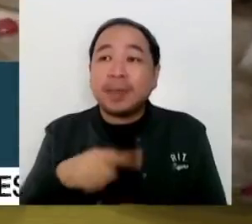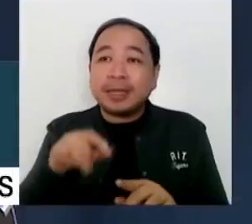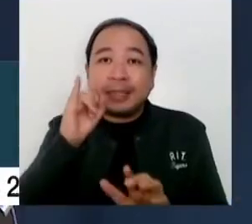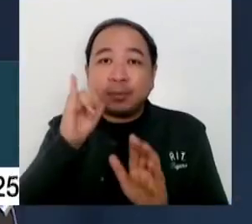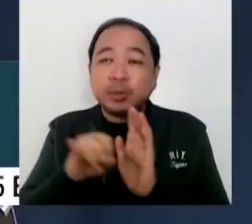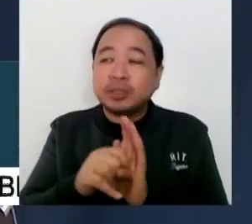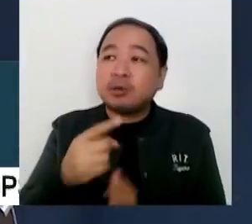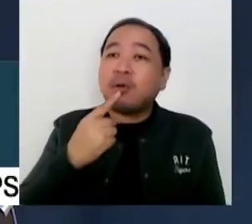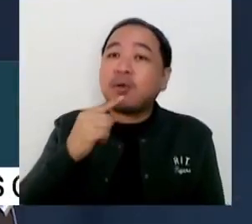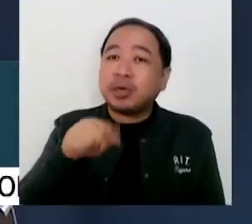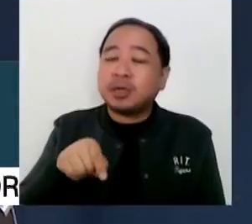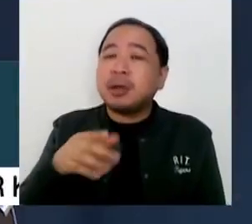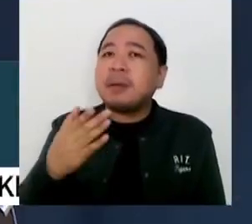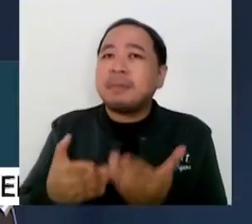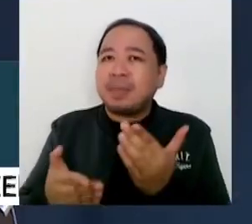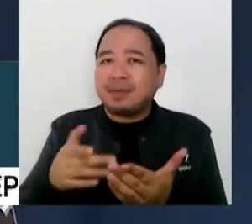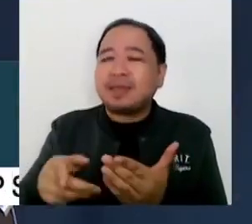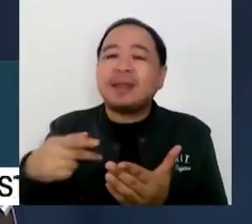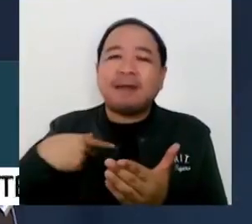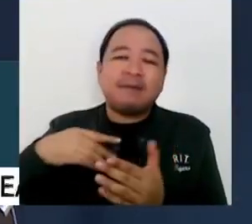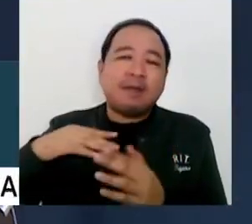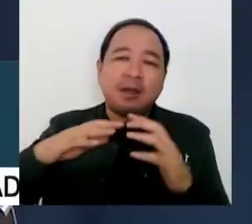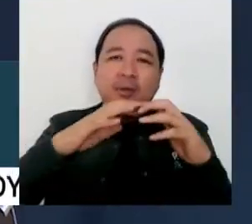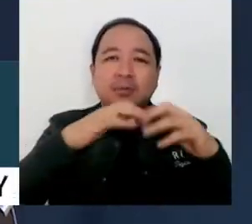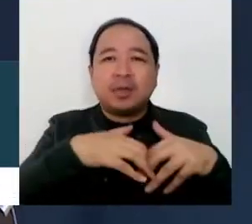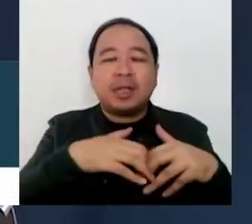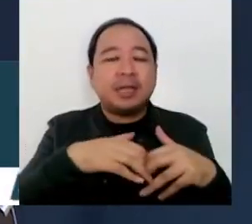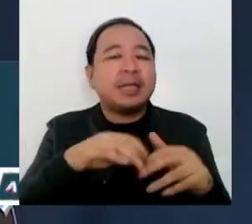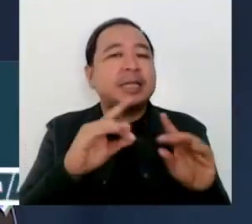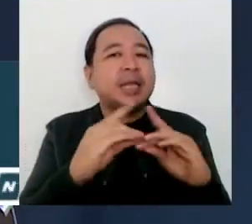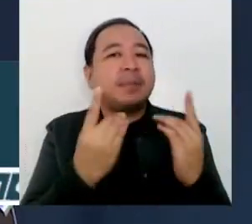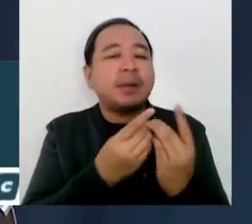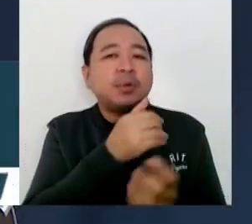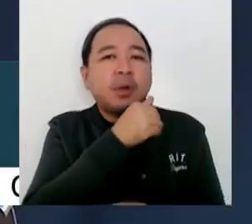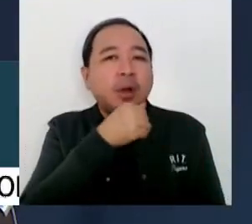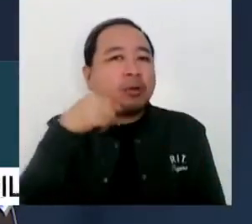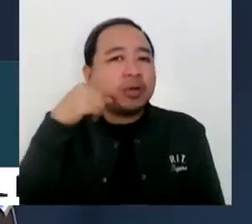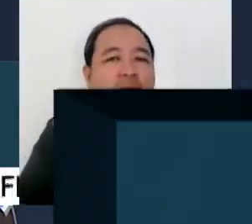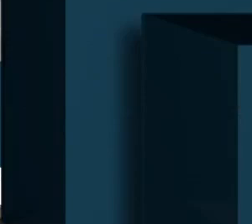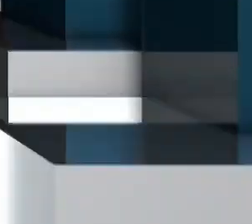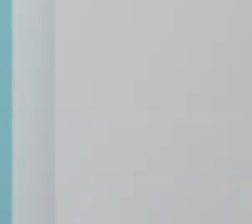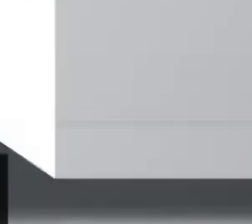just result in a windfall for the DA's three handpicked importers.